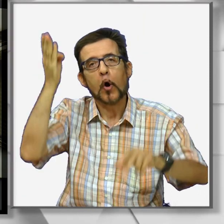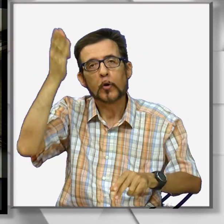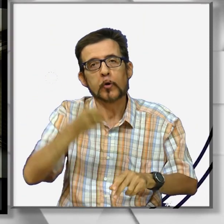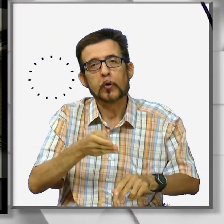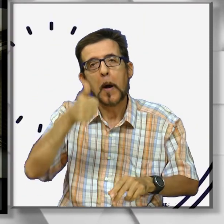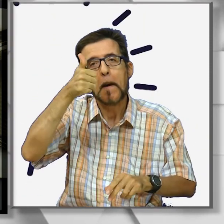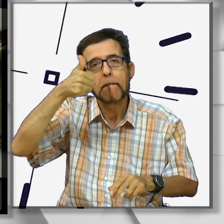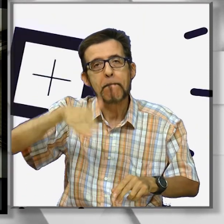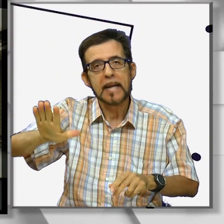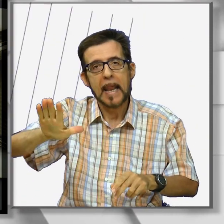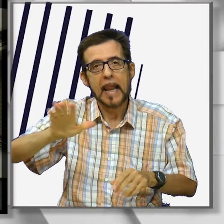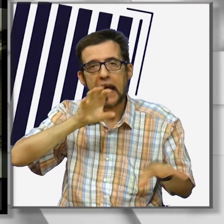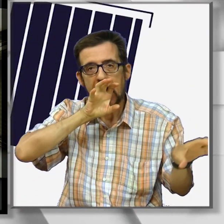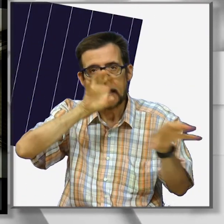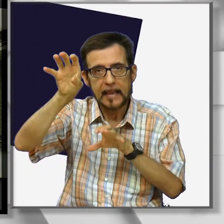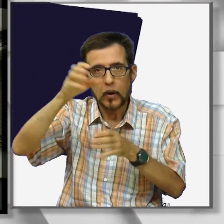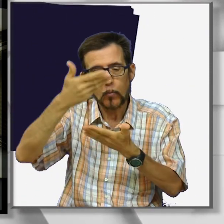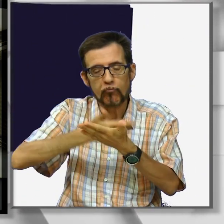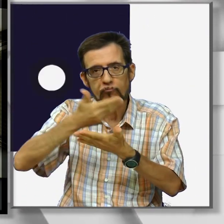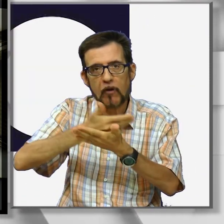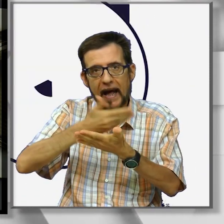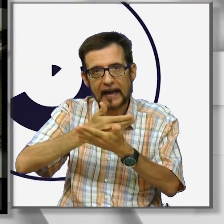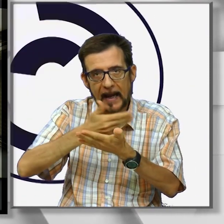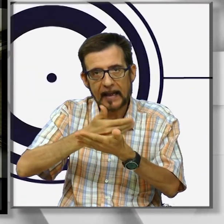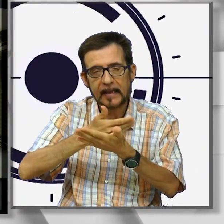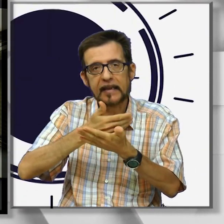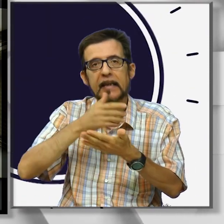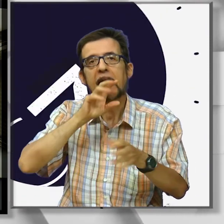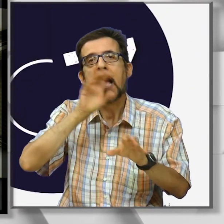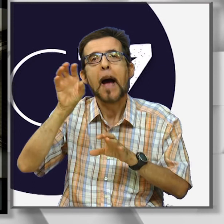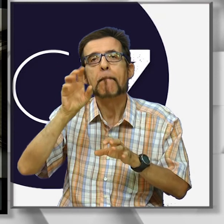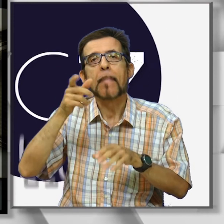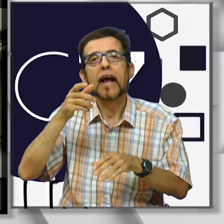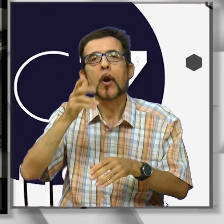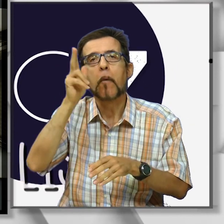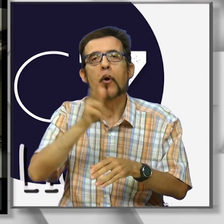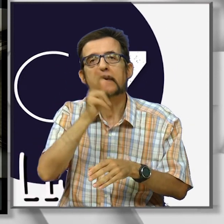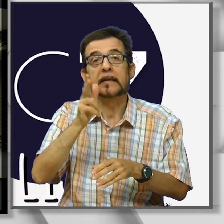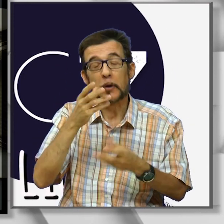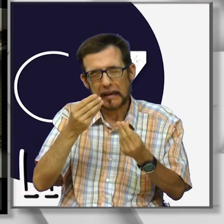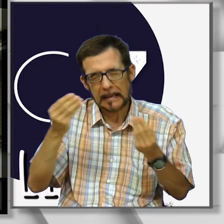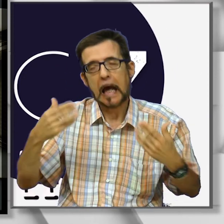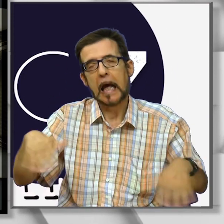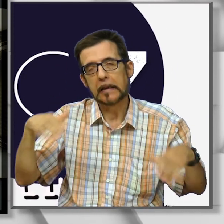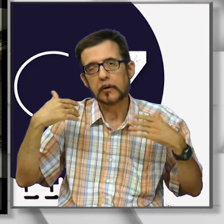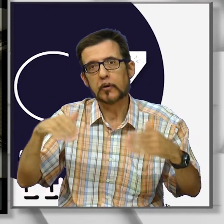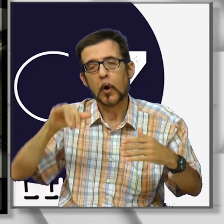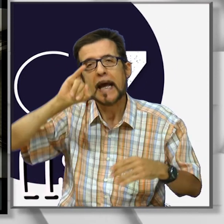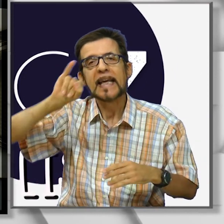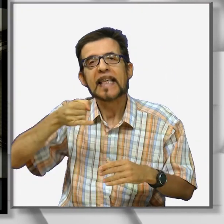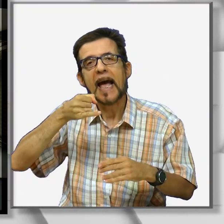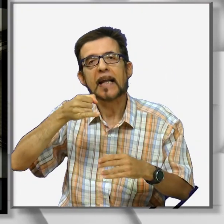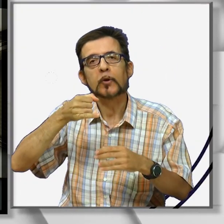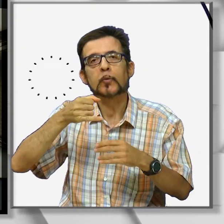the denuncia of the reddits, the appellate of Monsignor Batturi, there is lot to do. Finally, a Ierzo is the